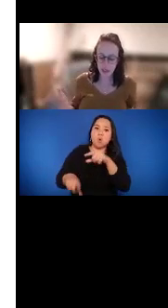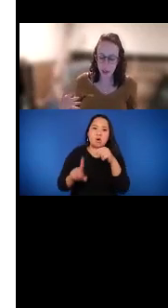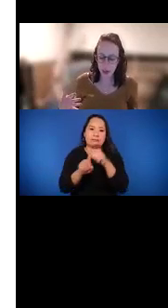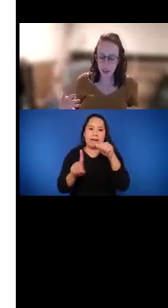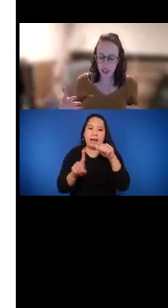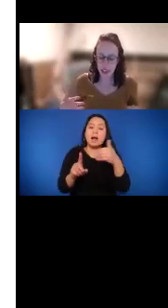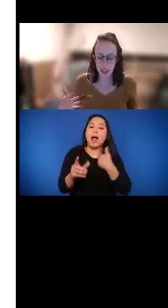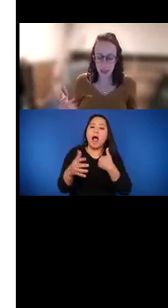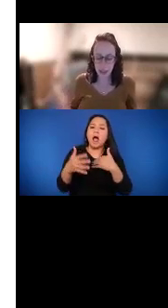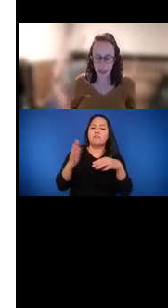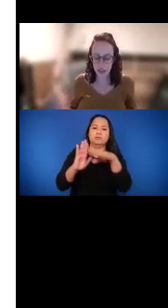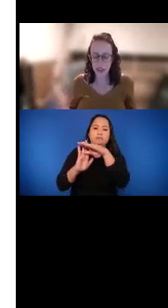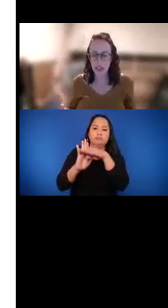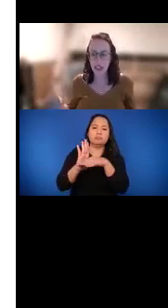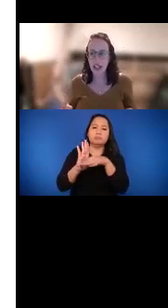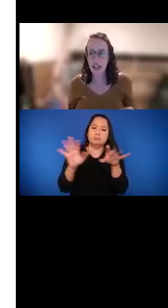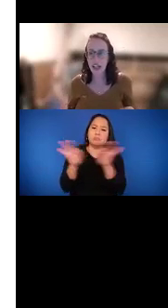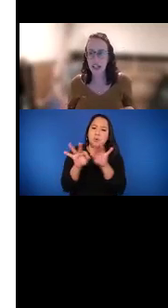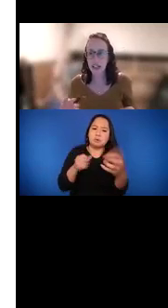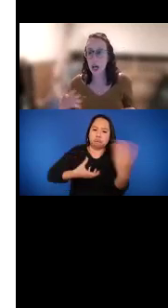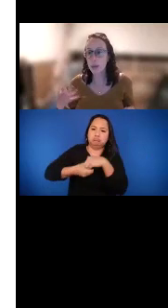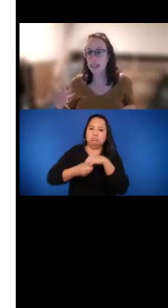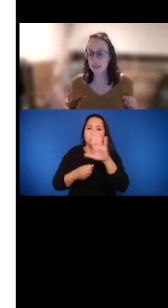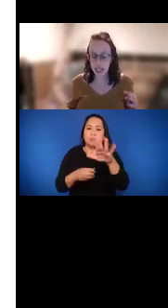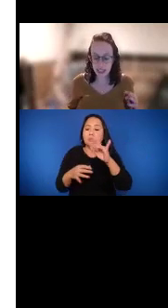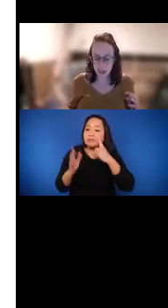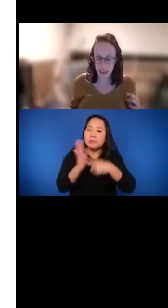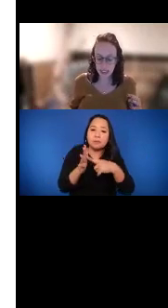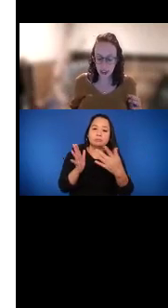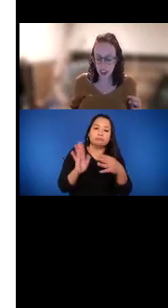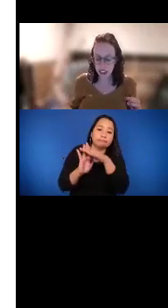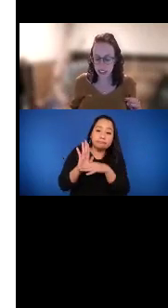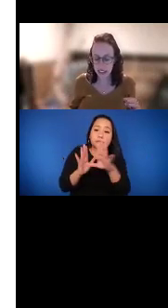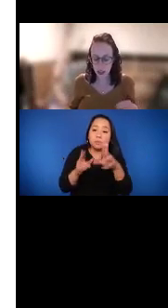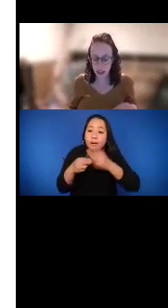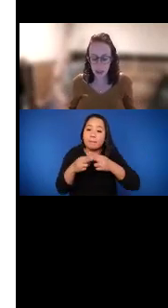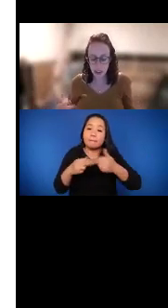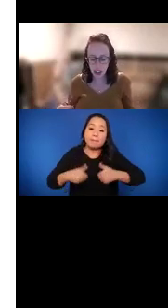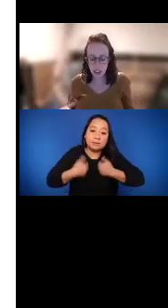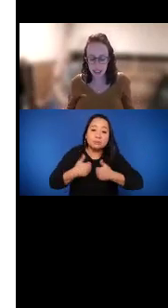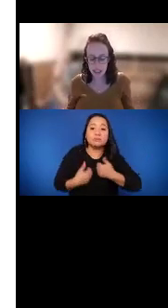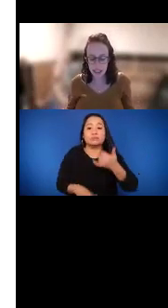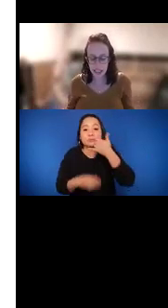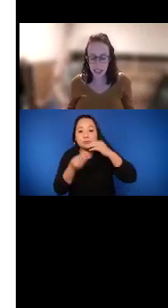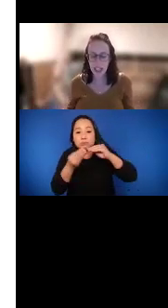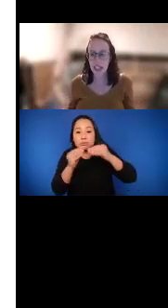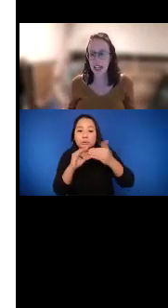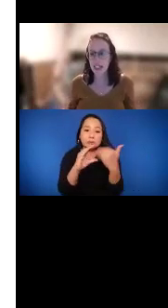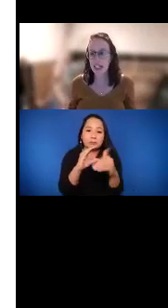address, telephone, and email, copies of text messages or